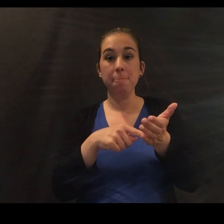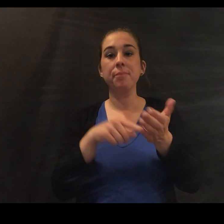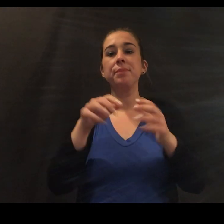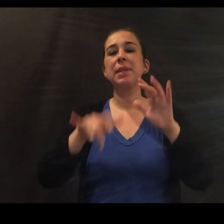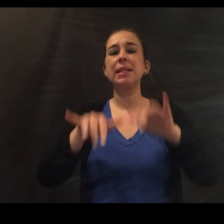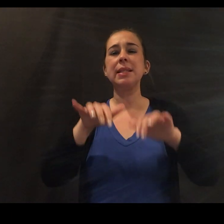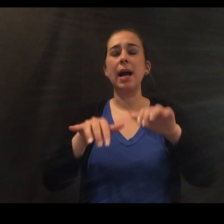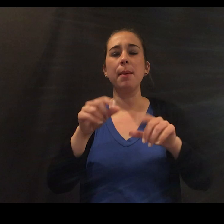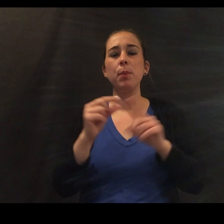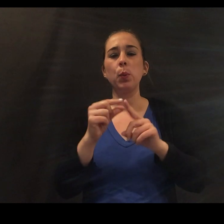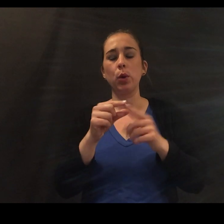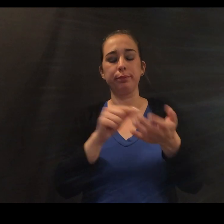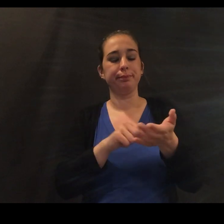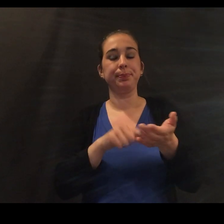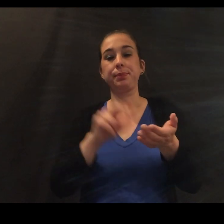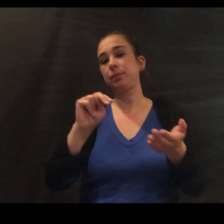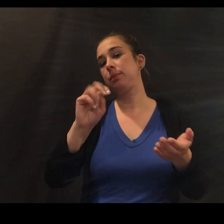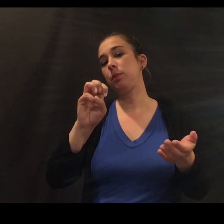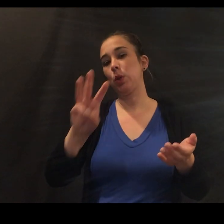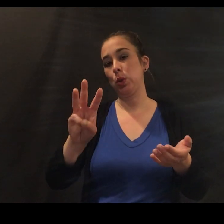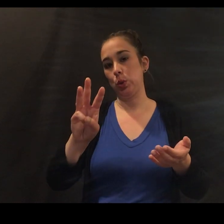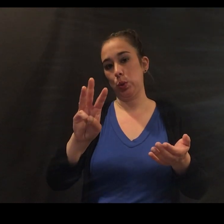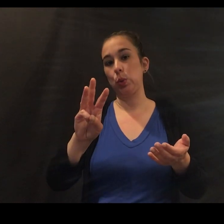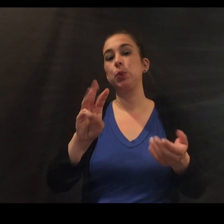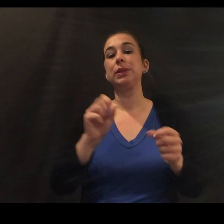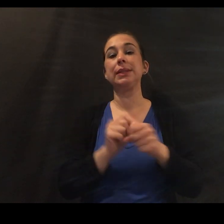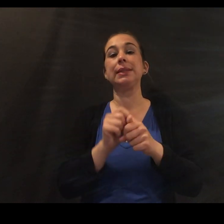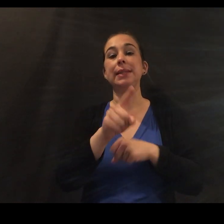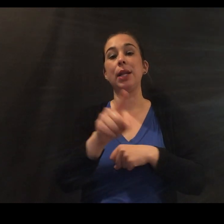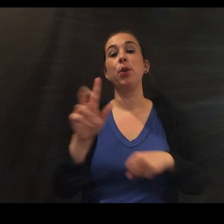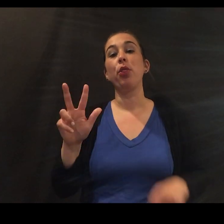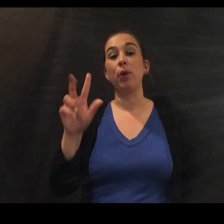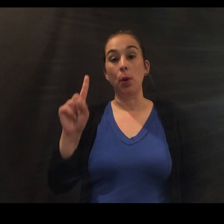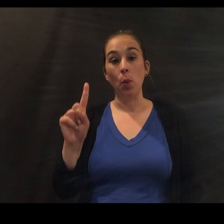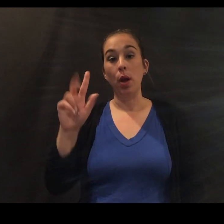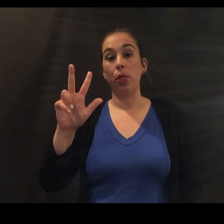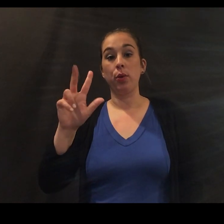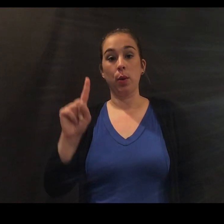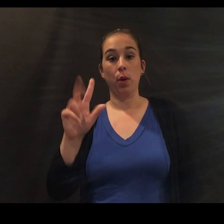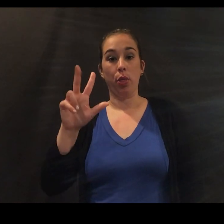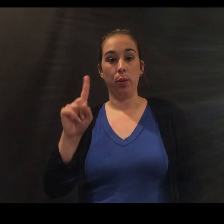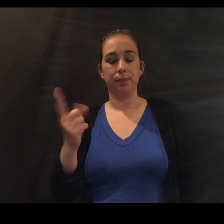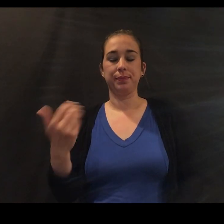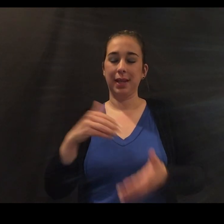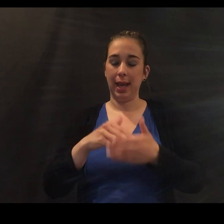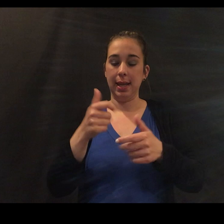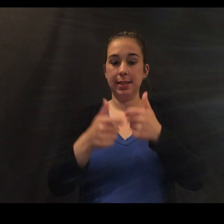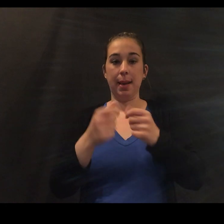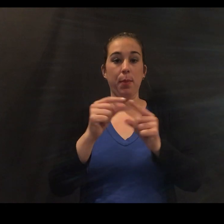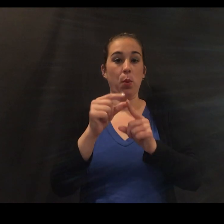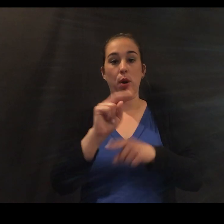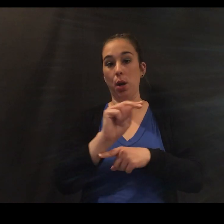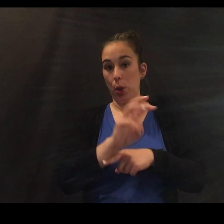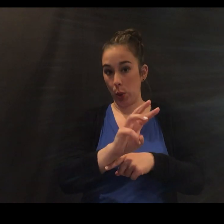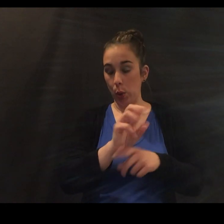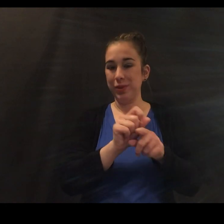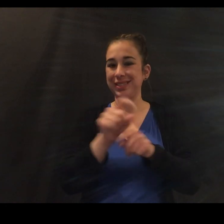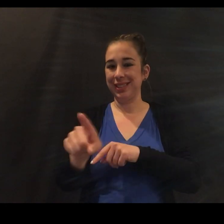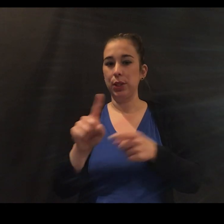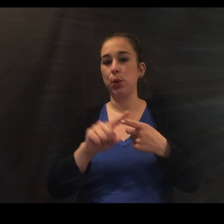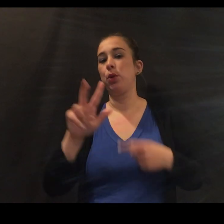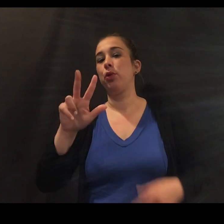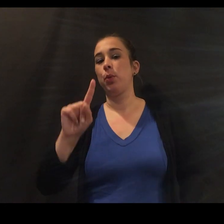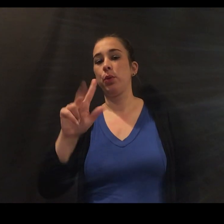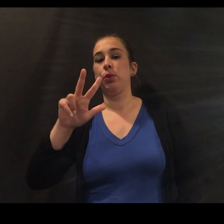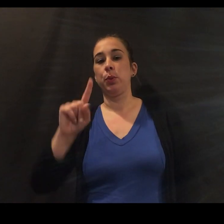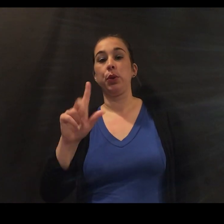texting in the word new, N-E-W, and then sending it to 313131. Again, type in the word new and send this to 313131, and